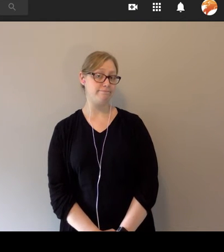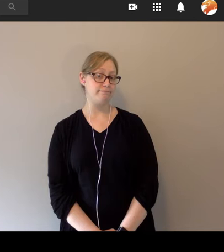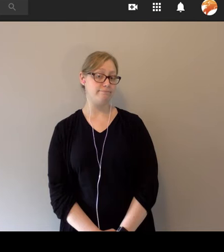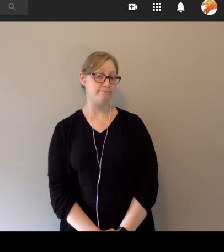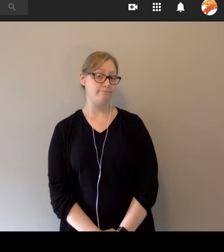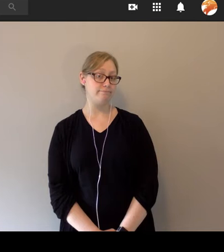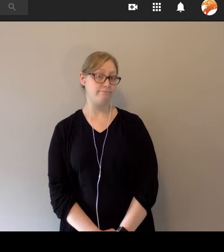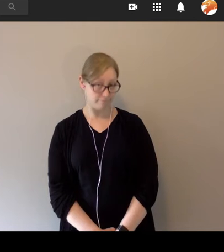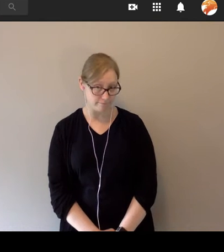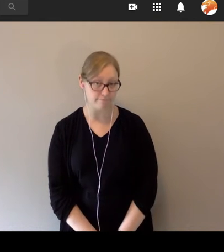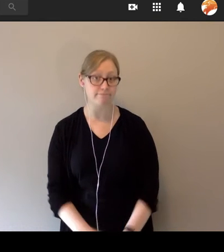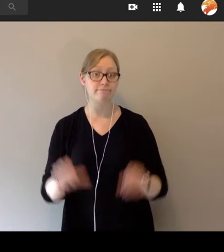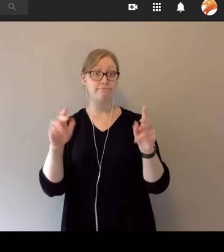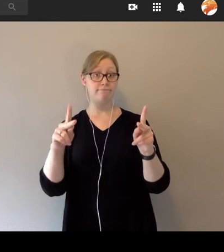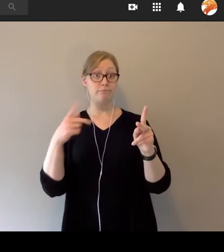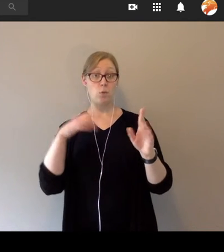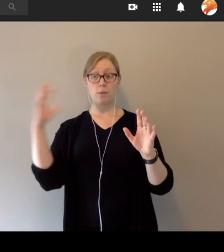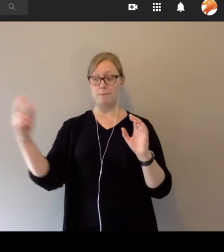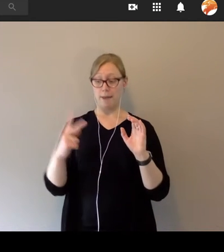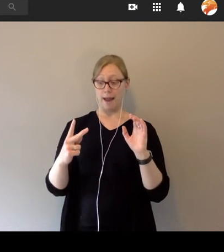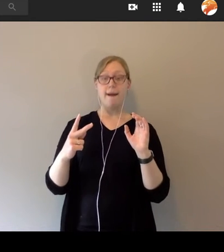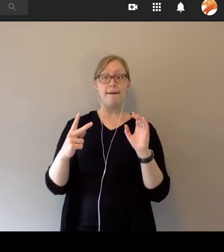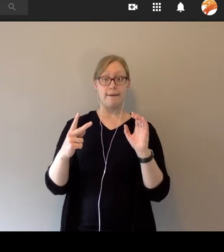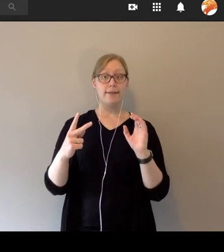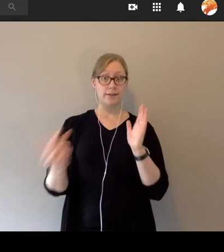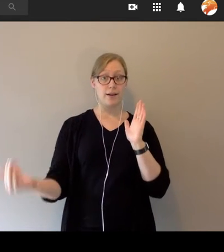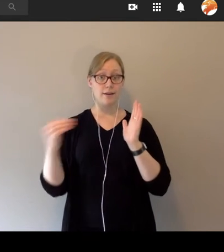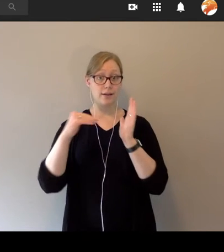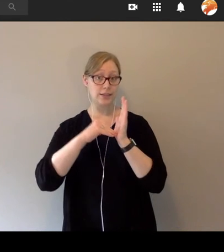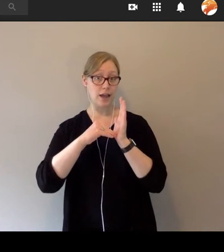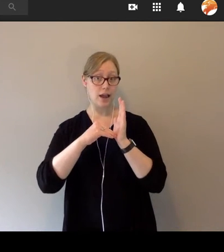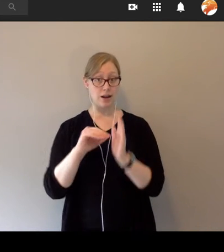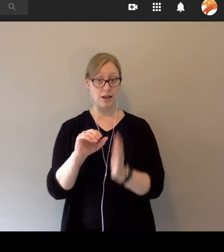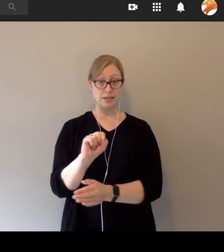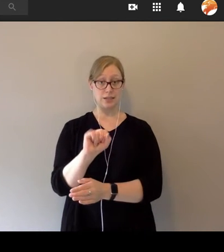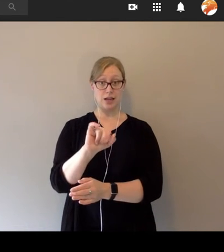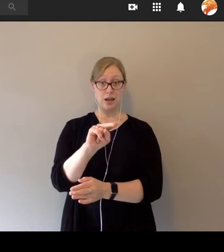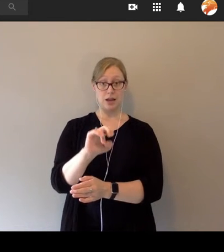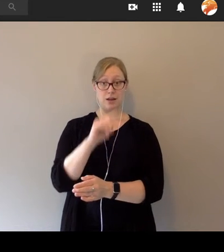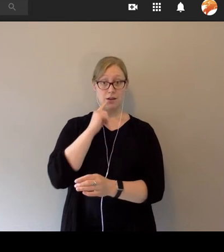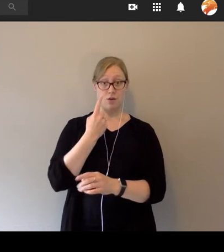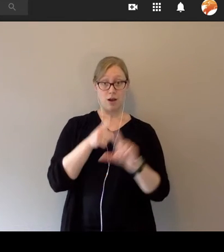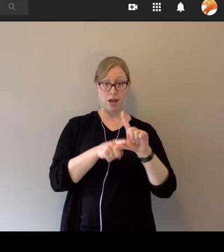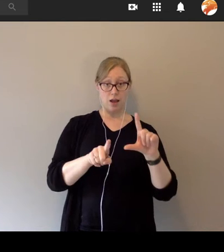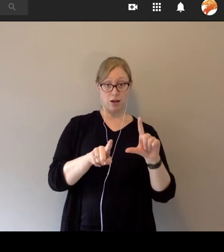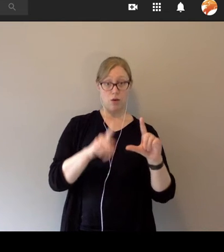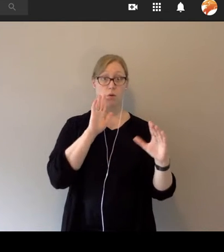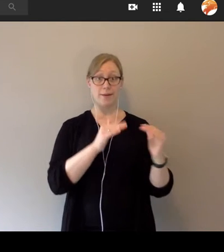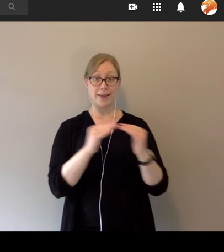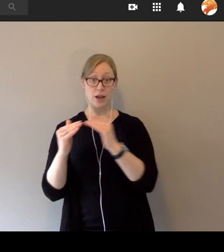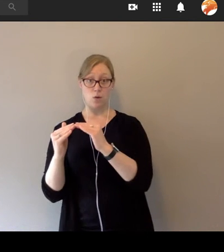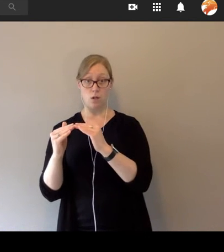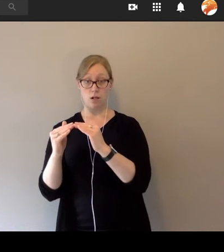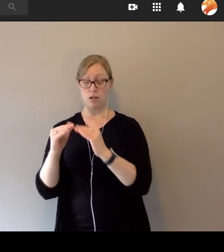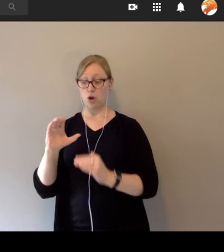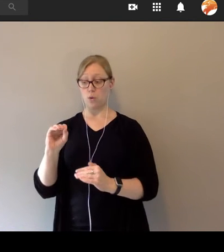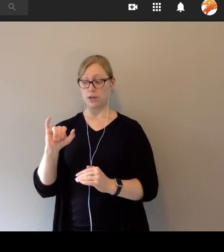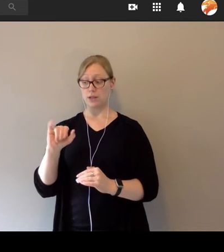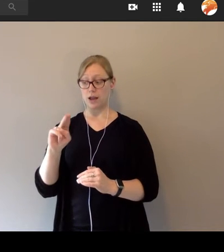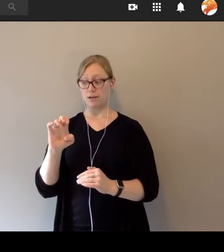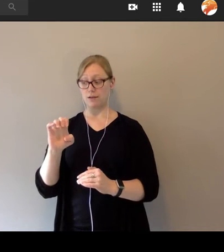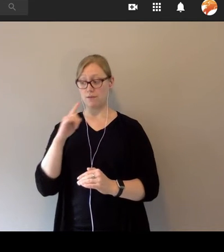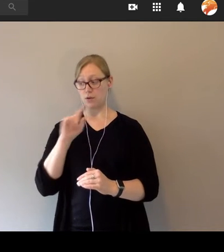All right, so we're back, and again, because the sine of one angle is equal to the cosine of the other, we know that